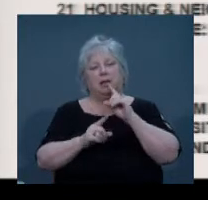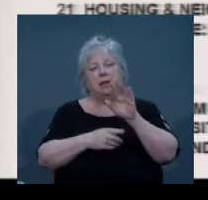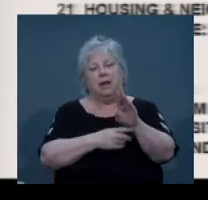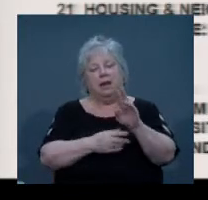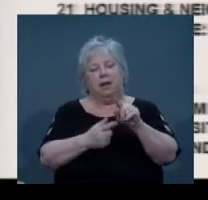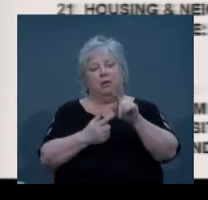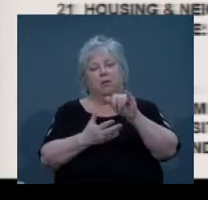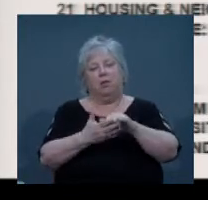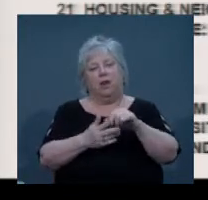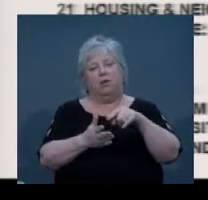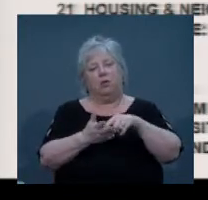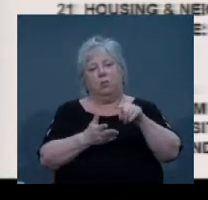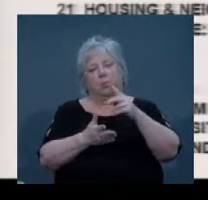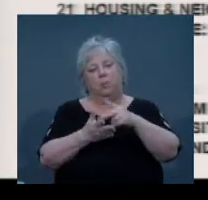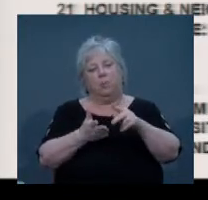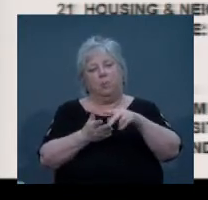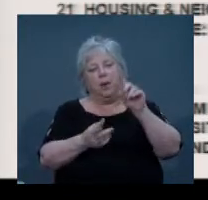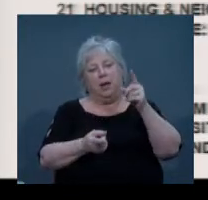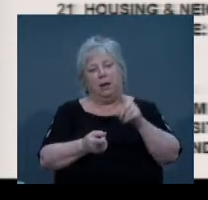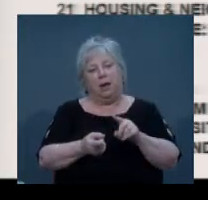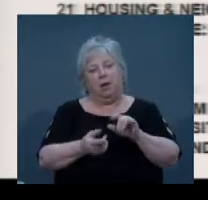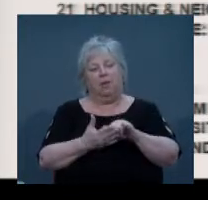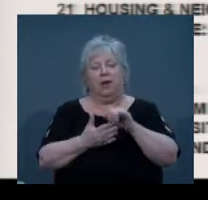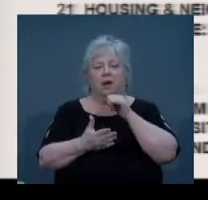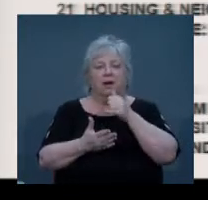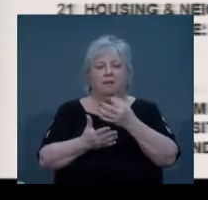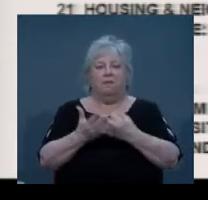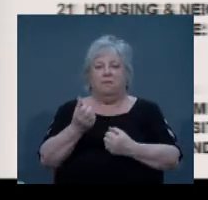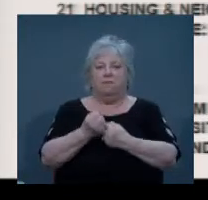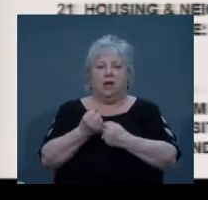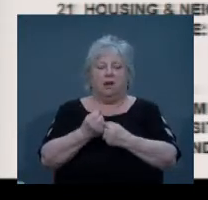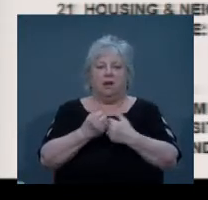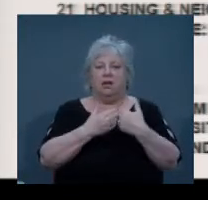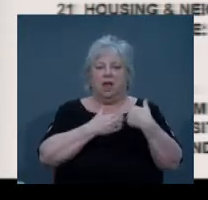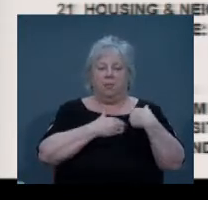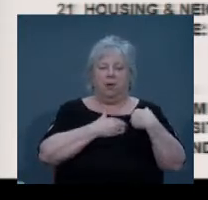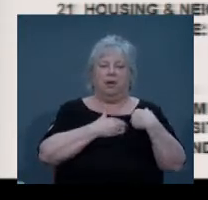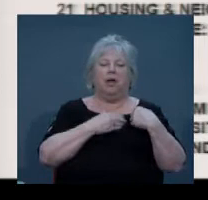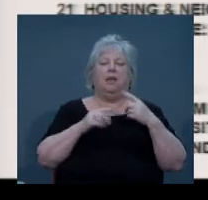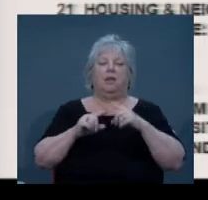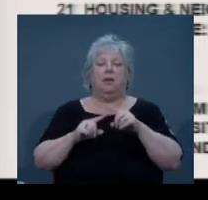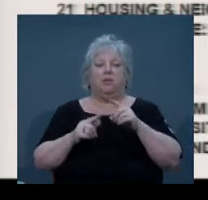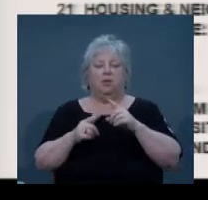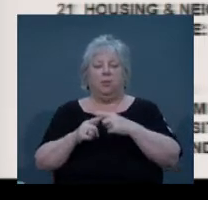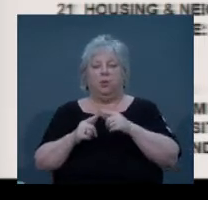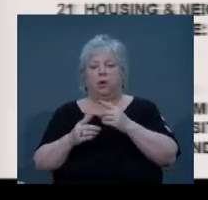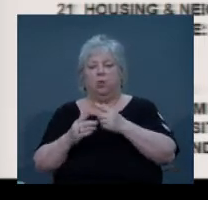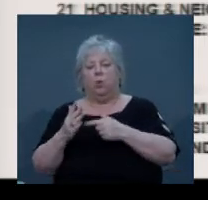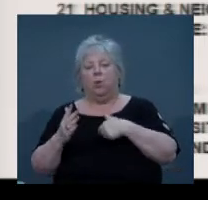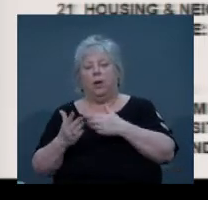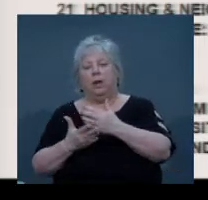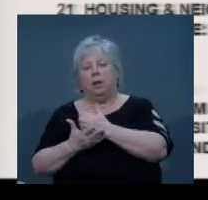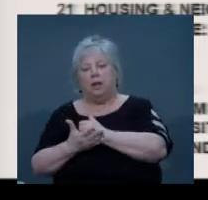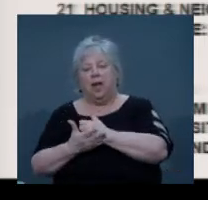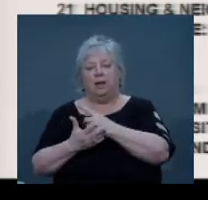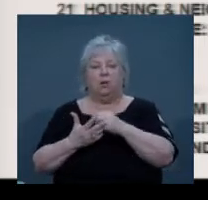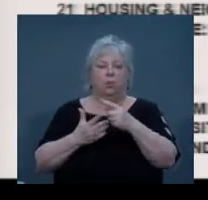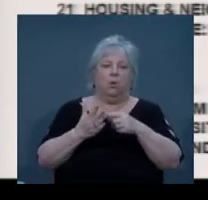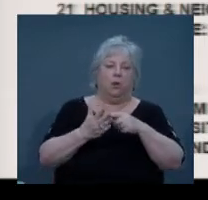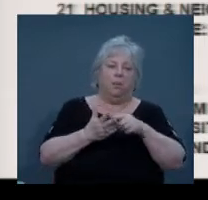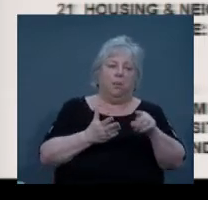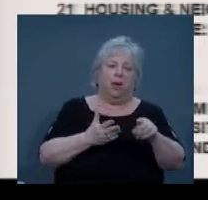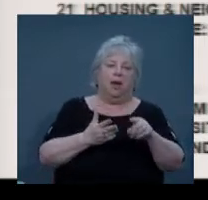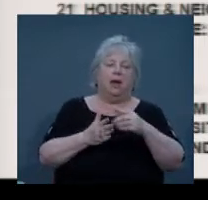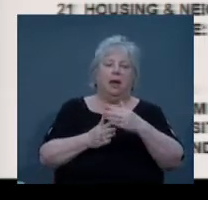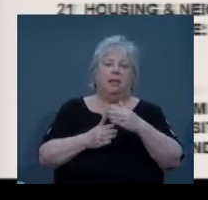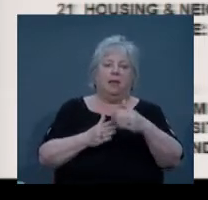down that unfunded liability. We contribute whatever the difference is between what they bill us and what we collect on those dedicated revenues at the